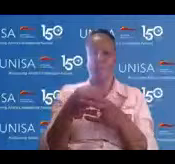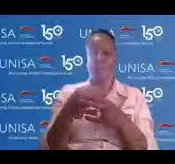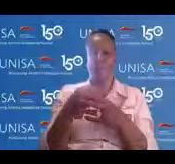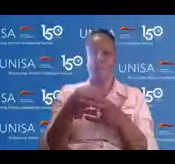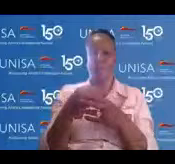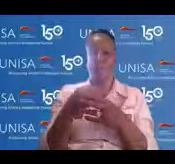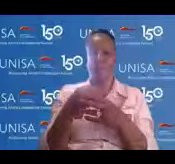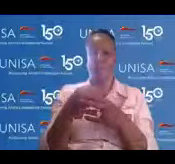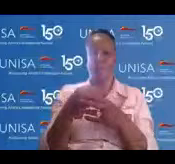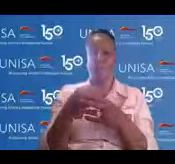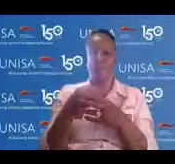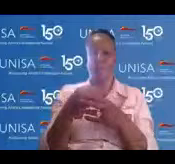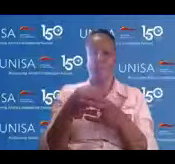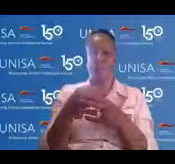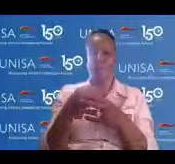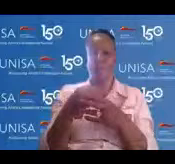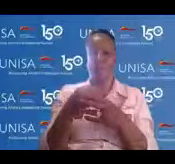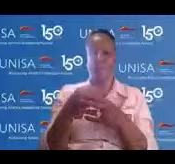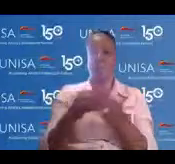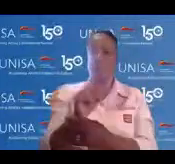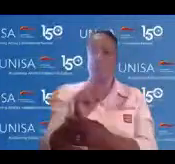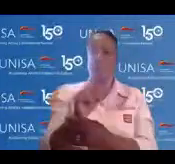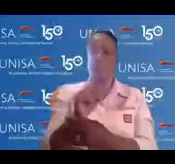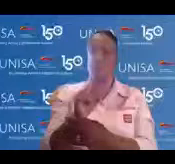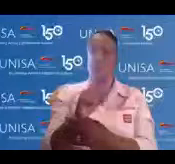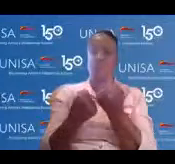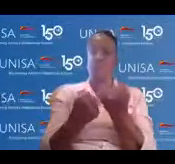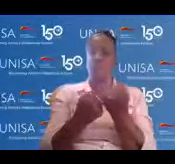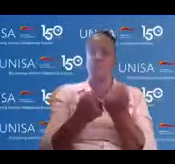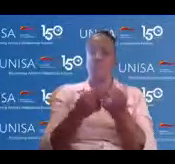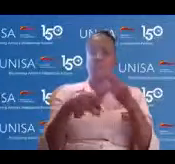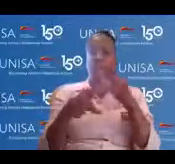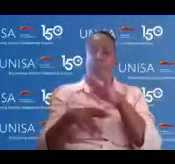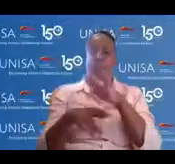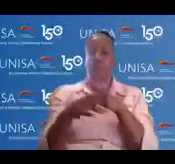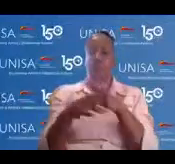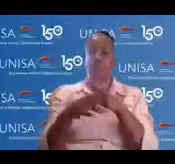in, Lucas. What type of support does the regions offer to our student, Lucas?